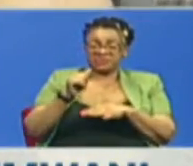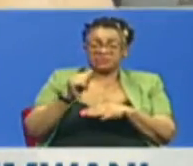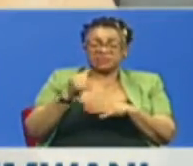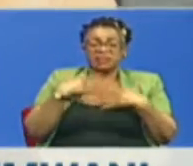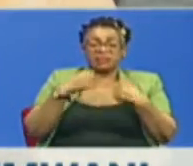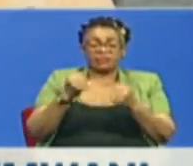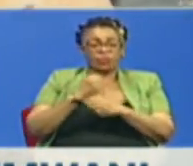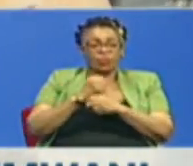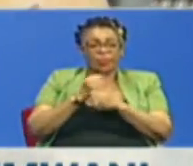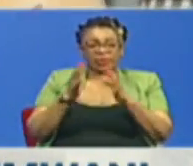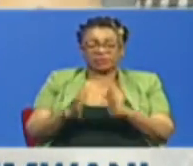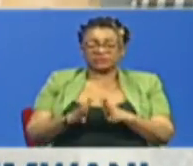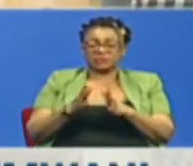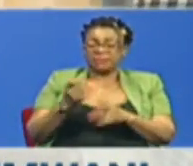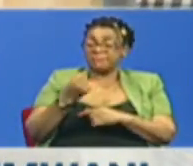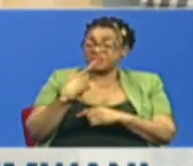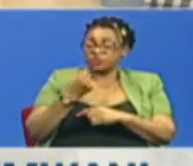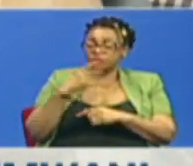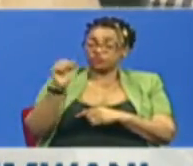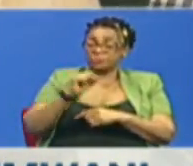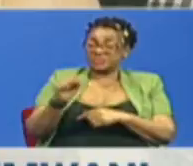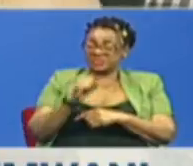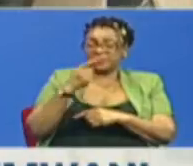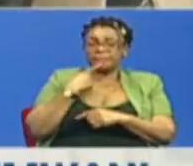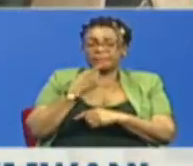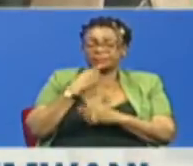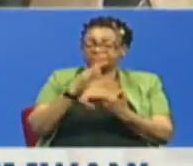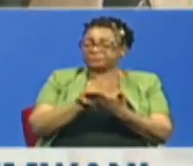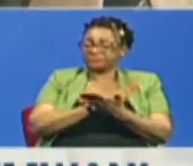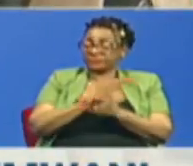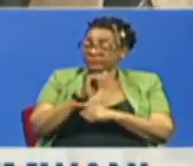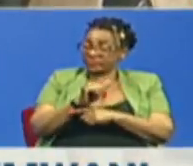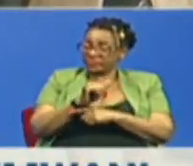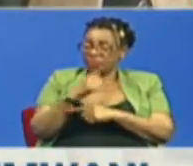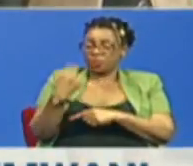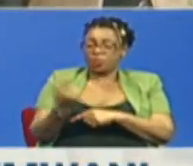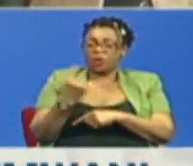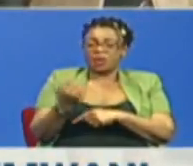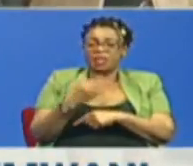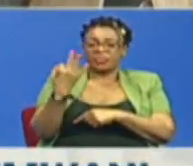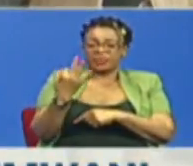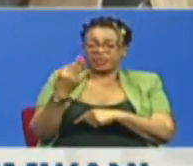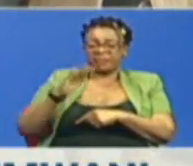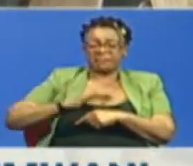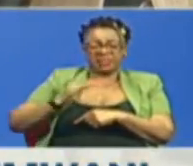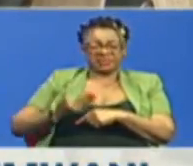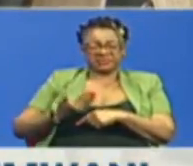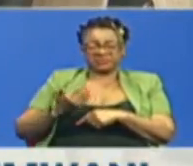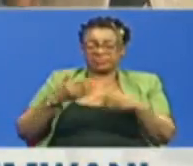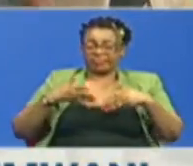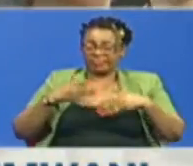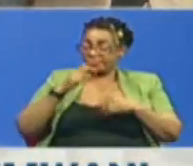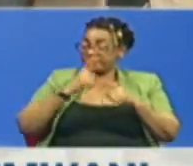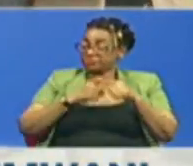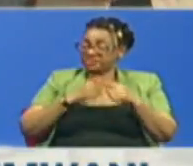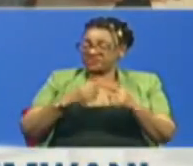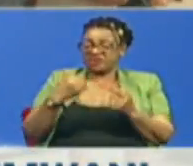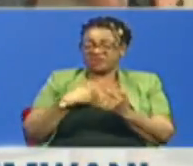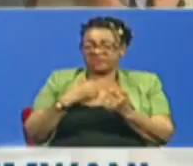the medical superintendent, says prior to this, only three mothers had tested positive a couple of months